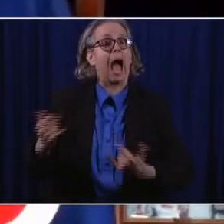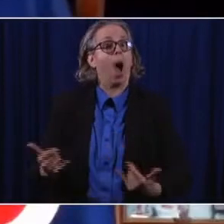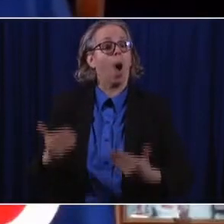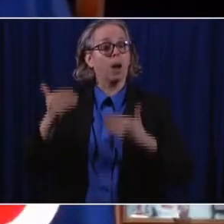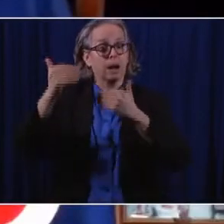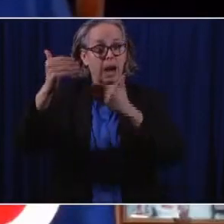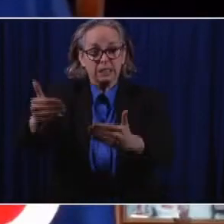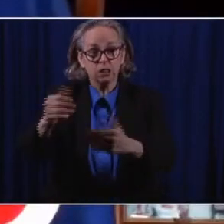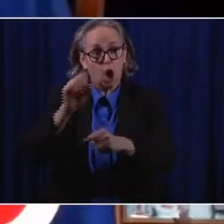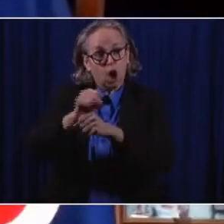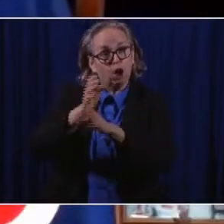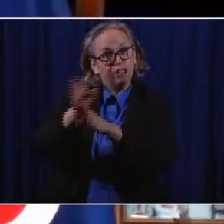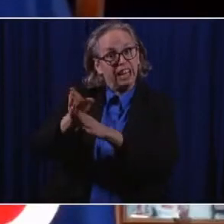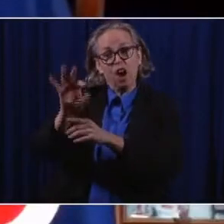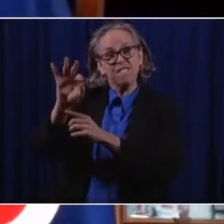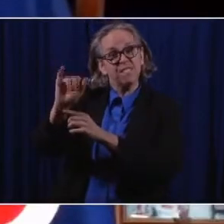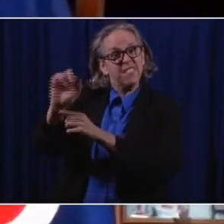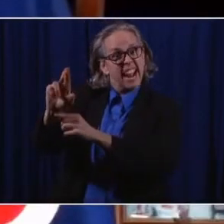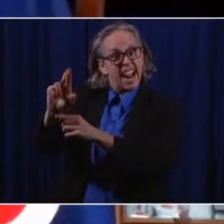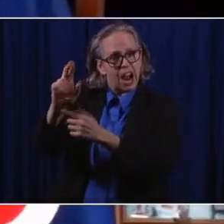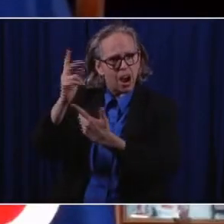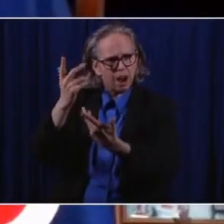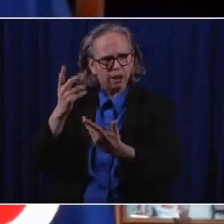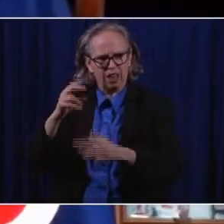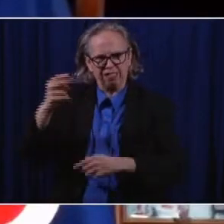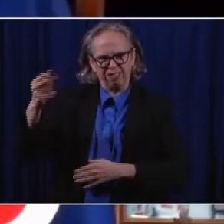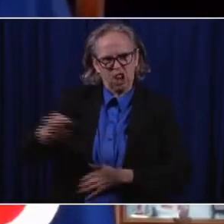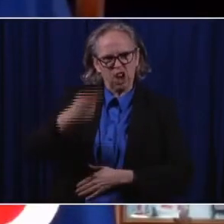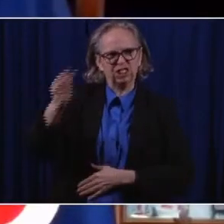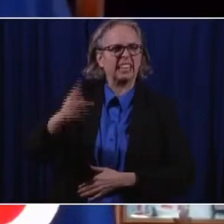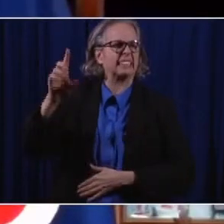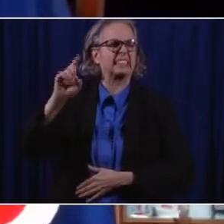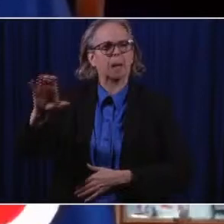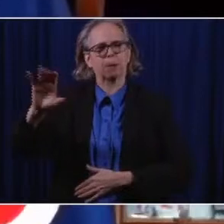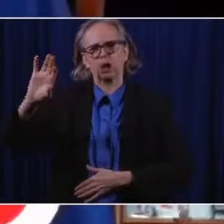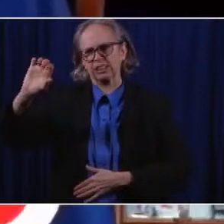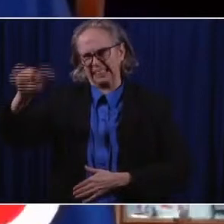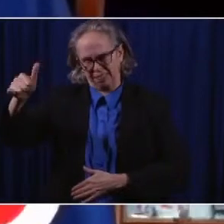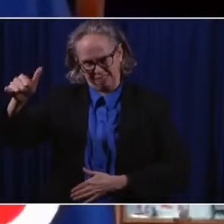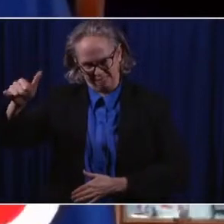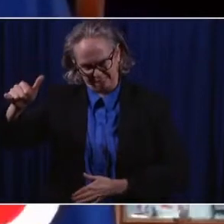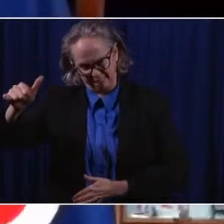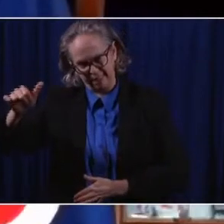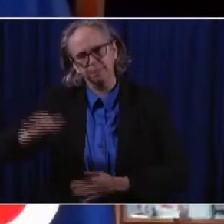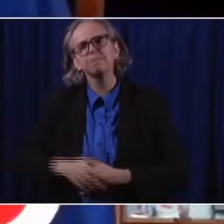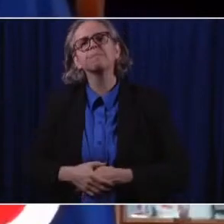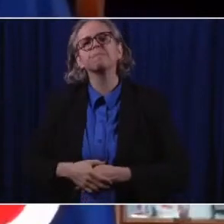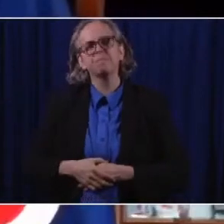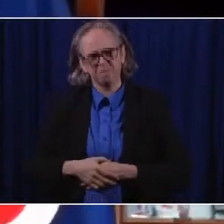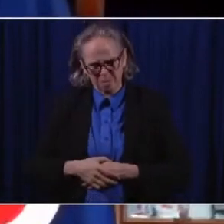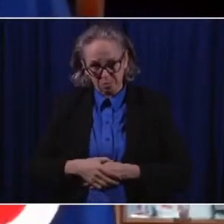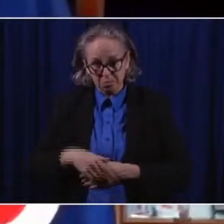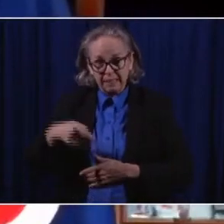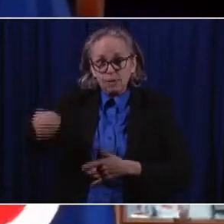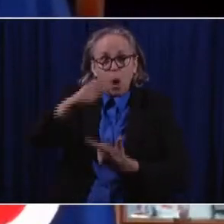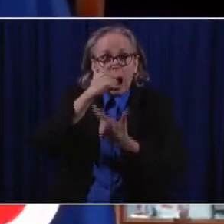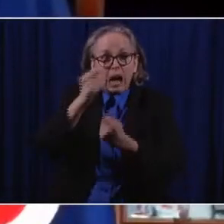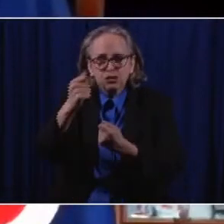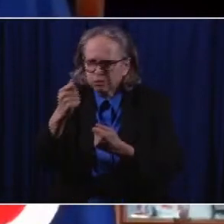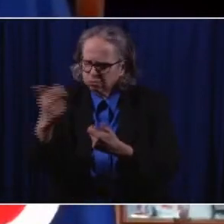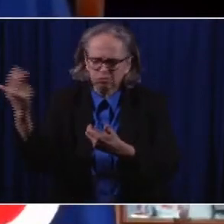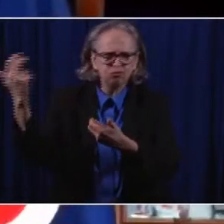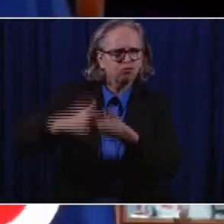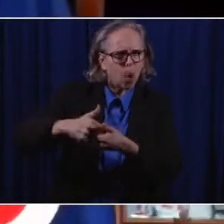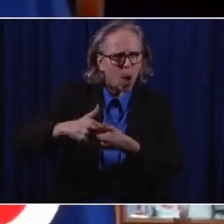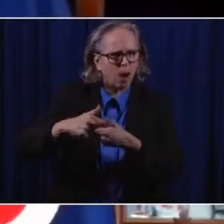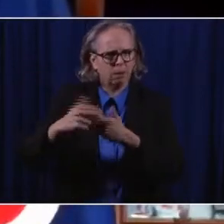10th. And as a result of that, please, if you're interested, reach out to